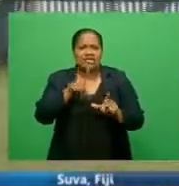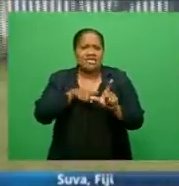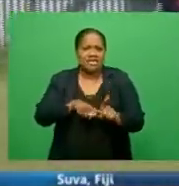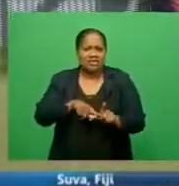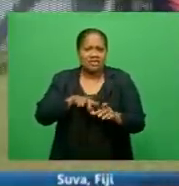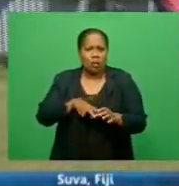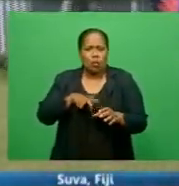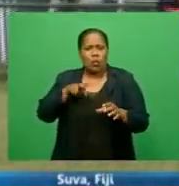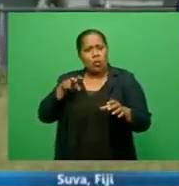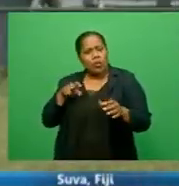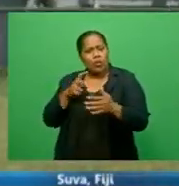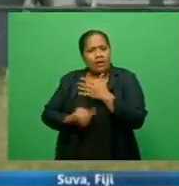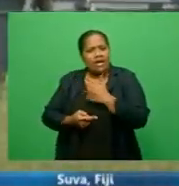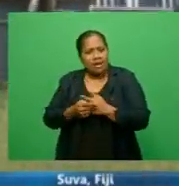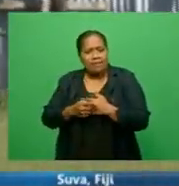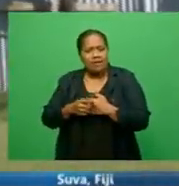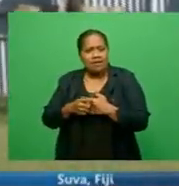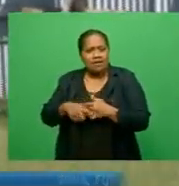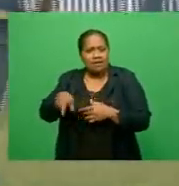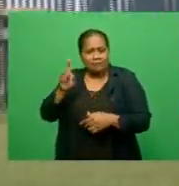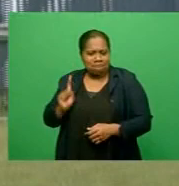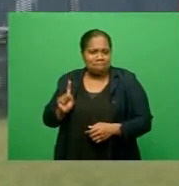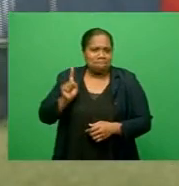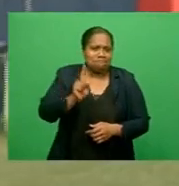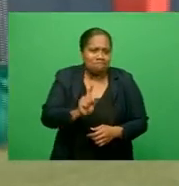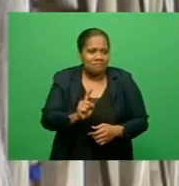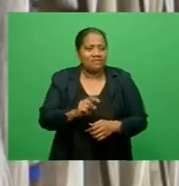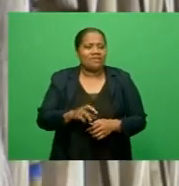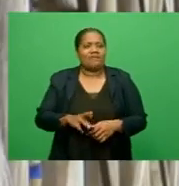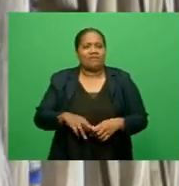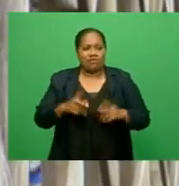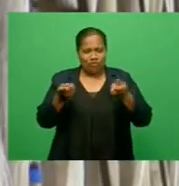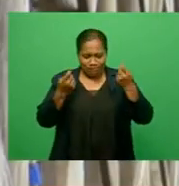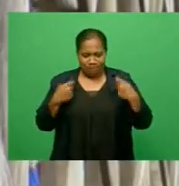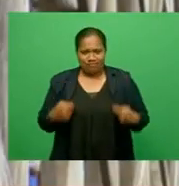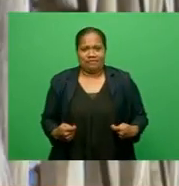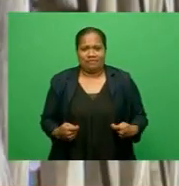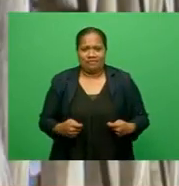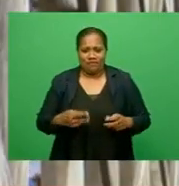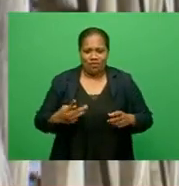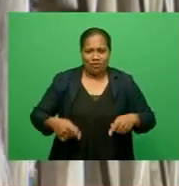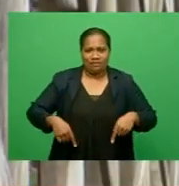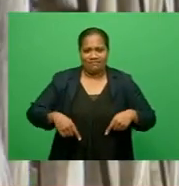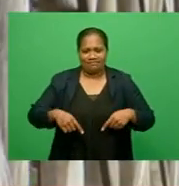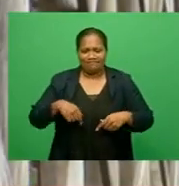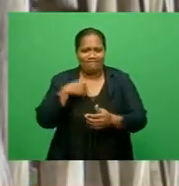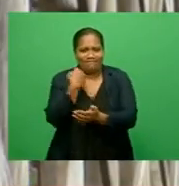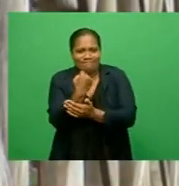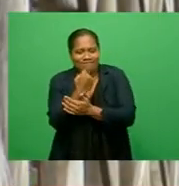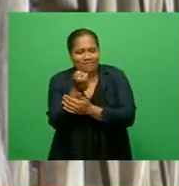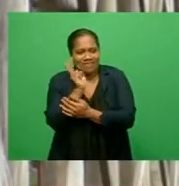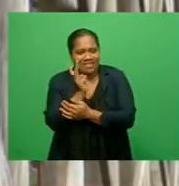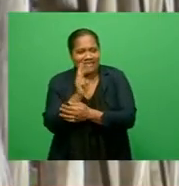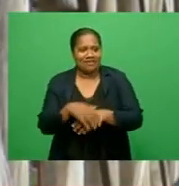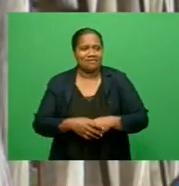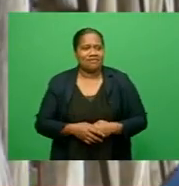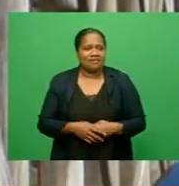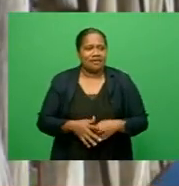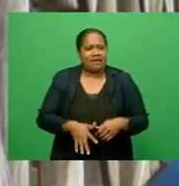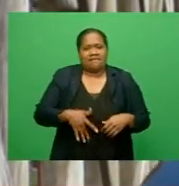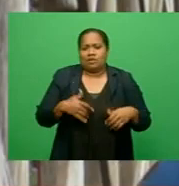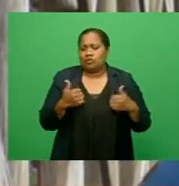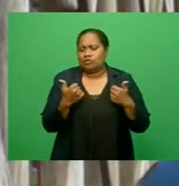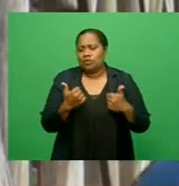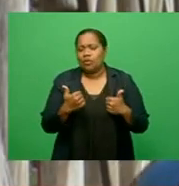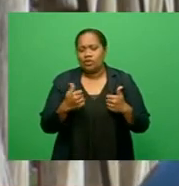Apinisa the Kambalavu was proud to don the Tambandamu jersey again. Feels good to finally don the Tambandamu jersey. It's been a